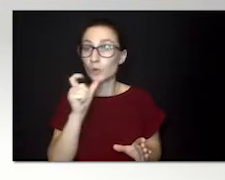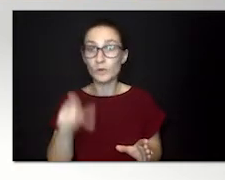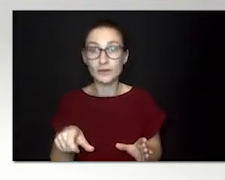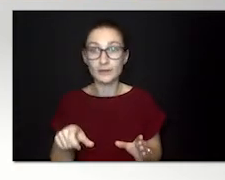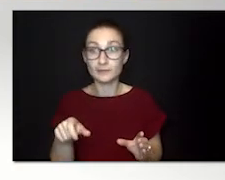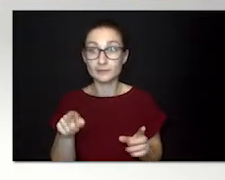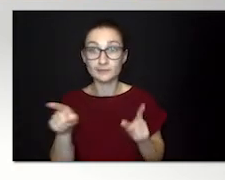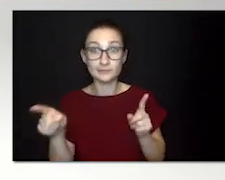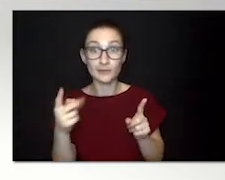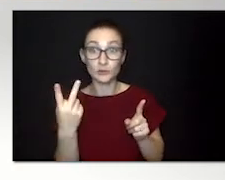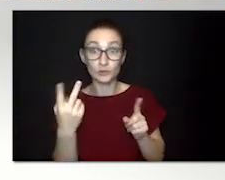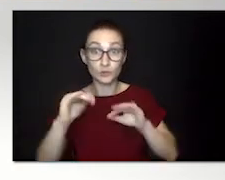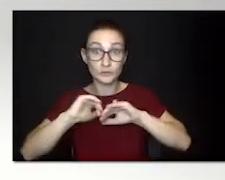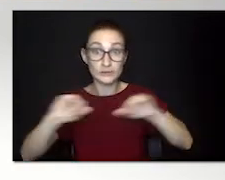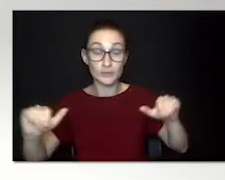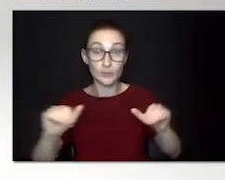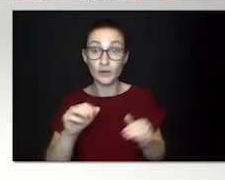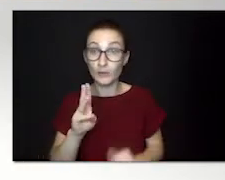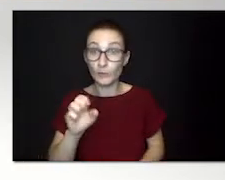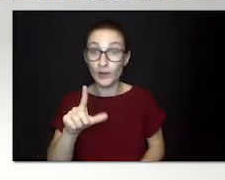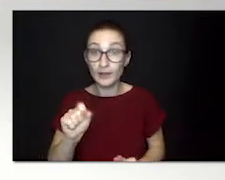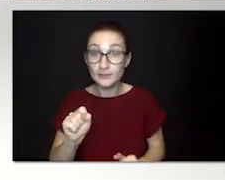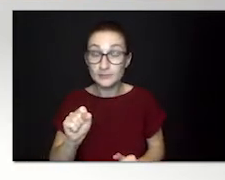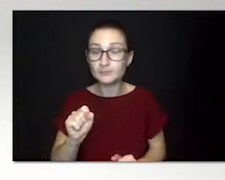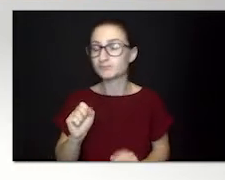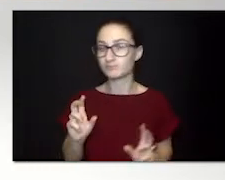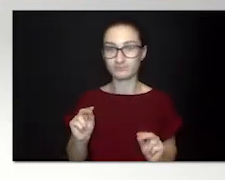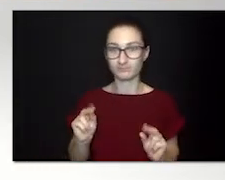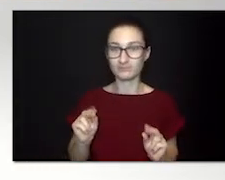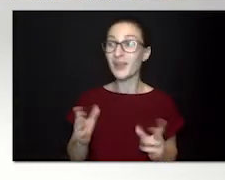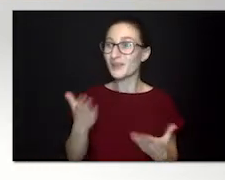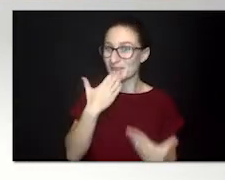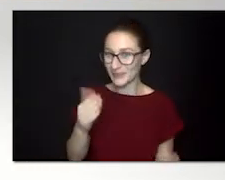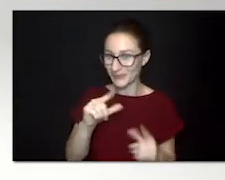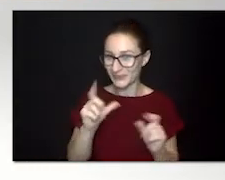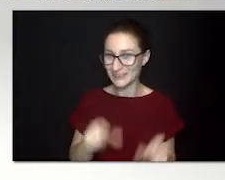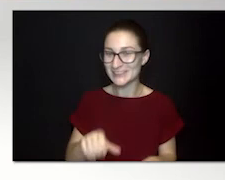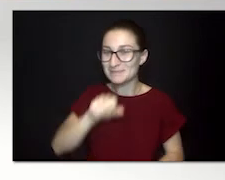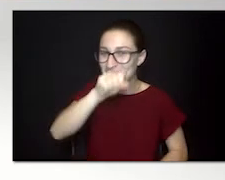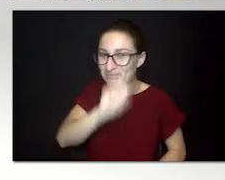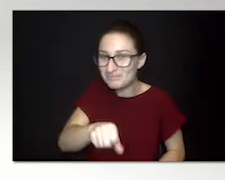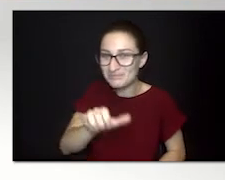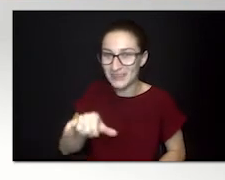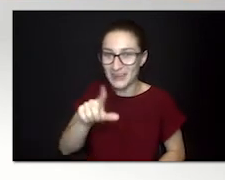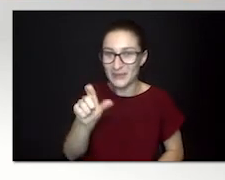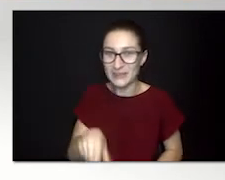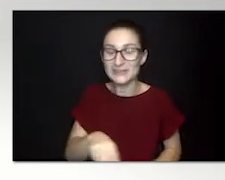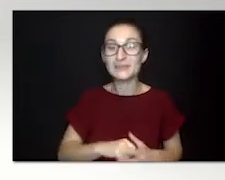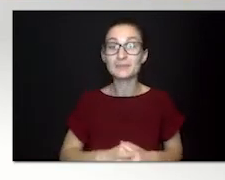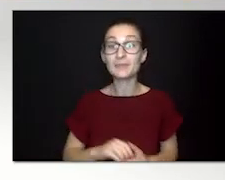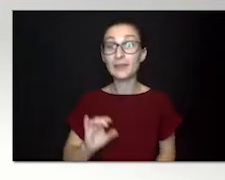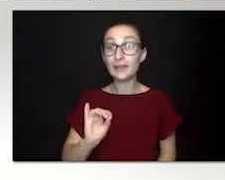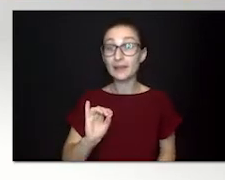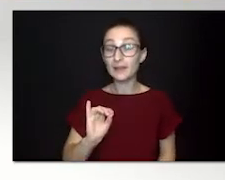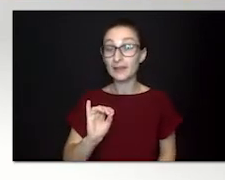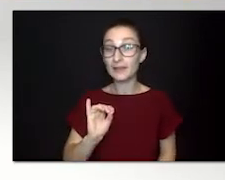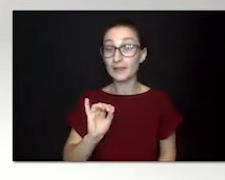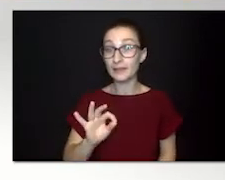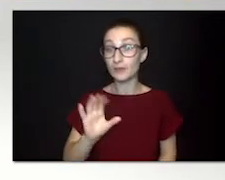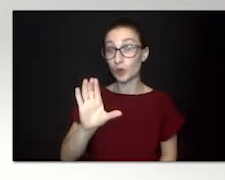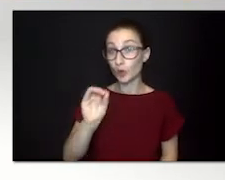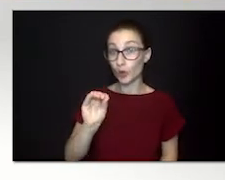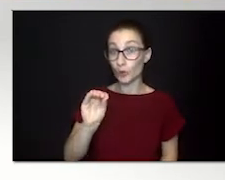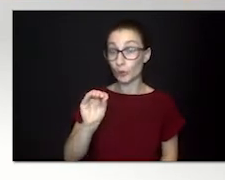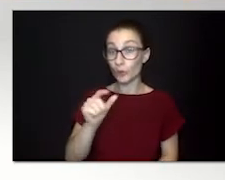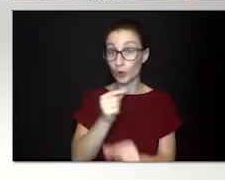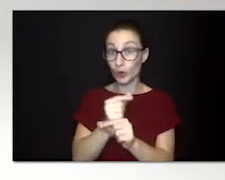be two separate wills, or is there something called a joint will? No, okay, that's a great question. Oh, I love that question. Okay, so the question was, is it a joint will